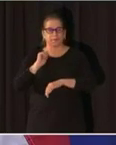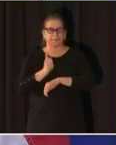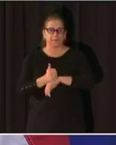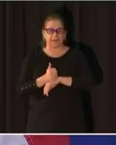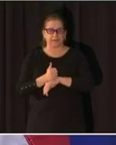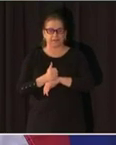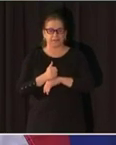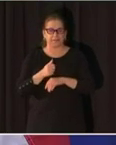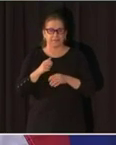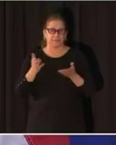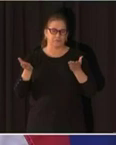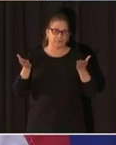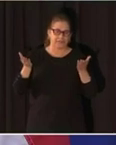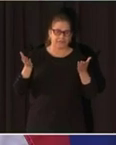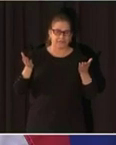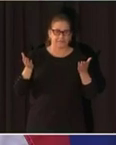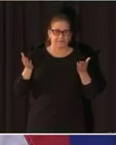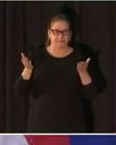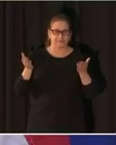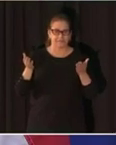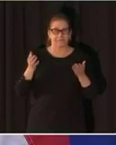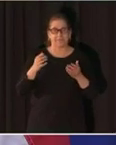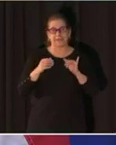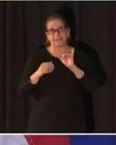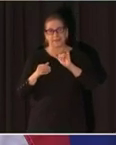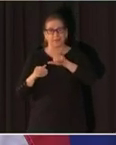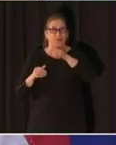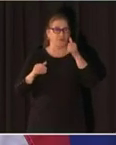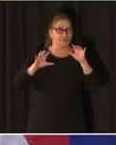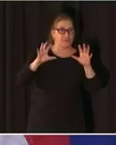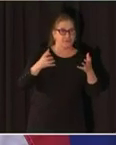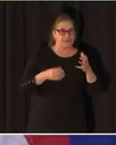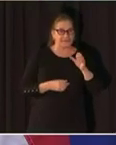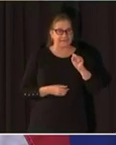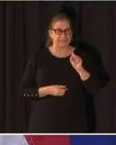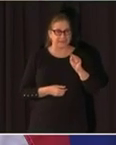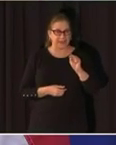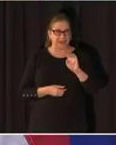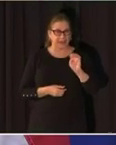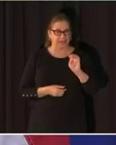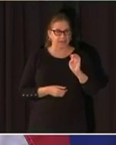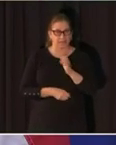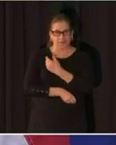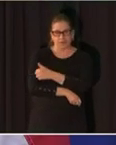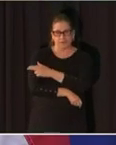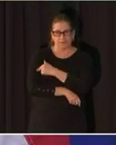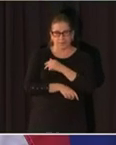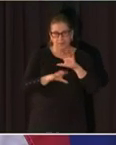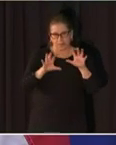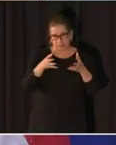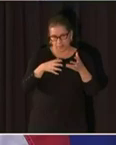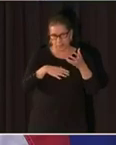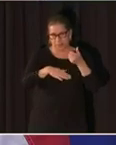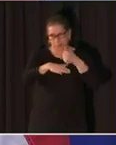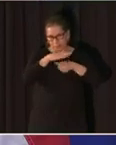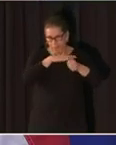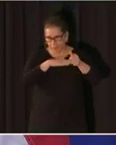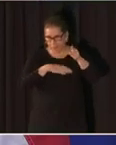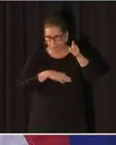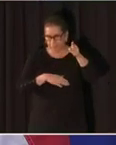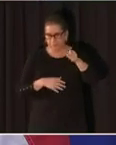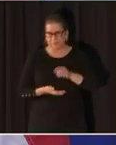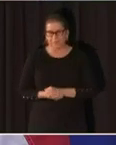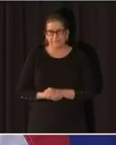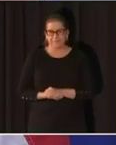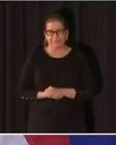Hospital, which is our hospital. We also have residents who are in community-based